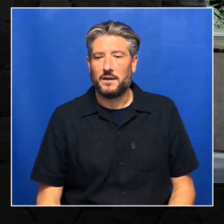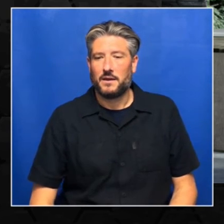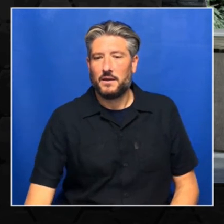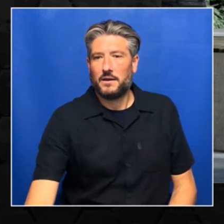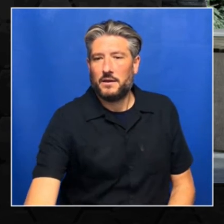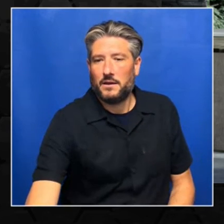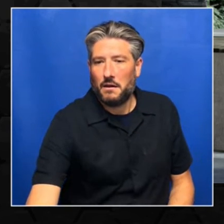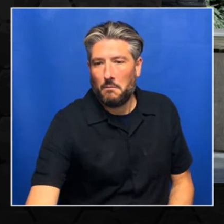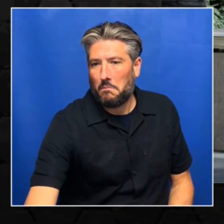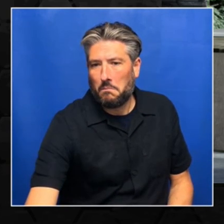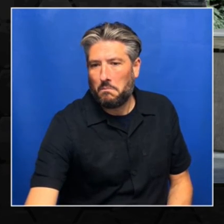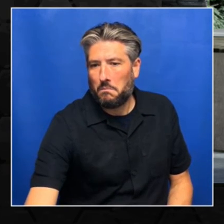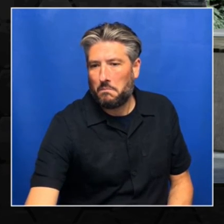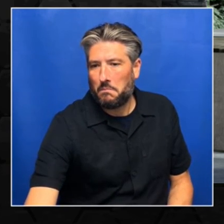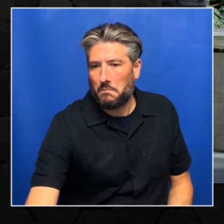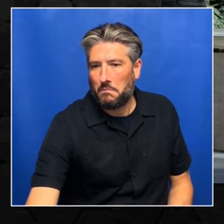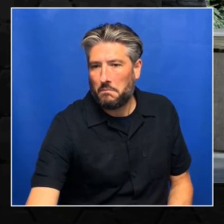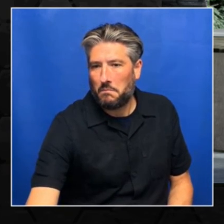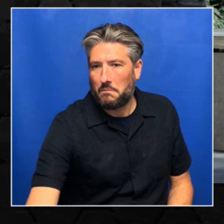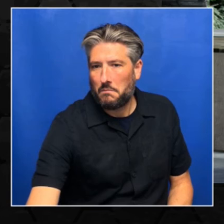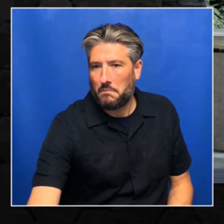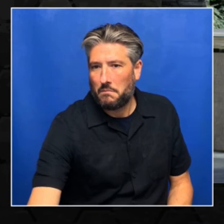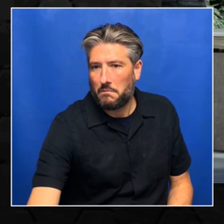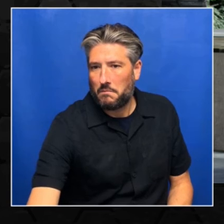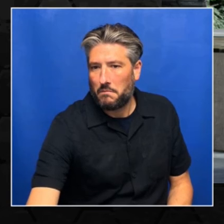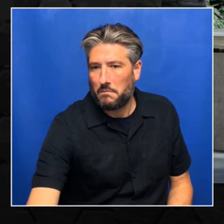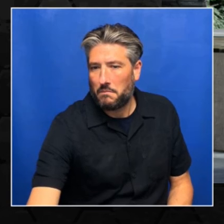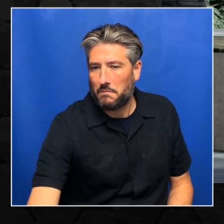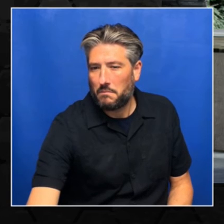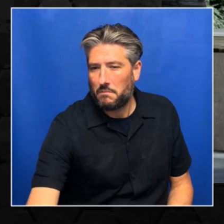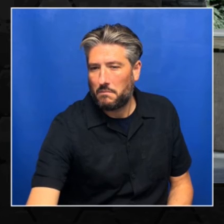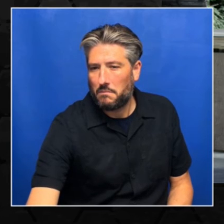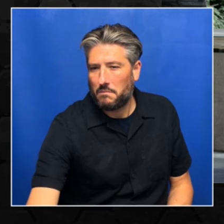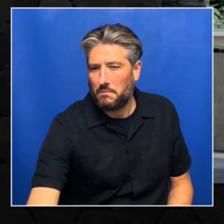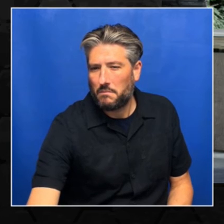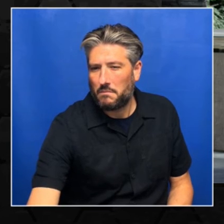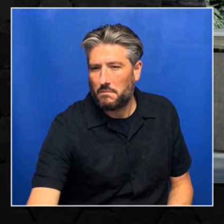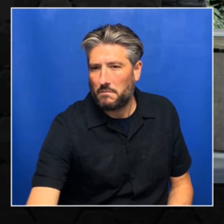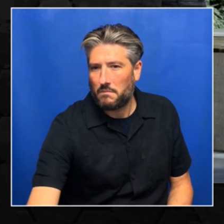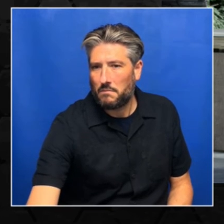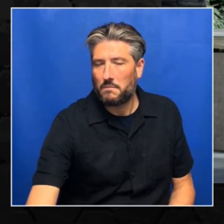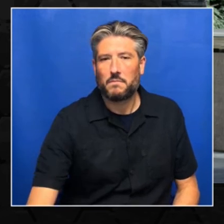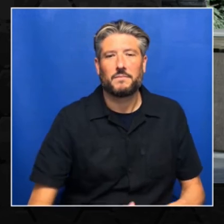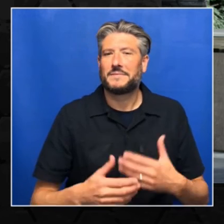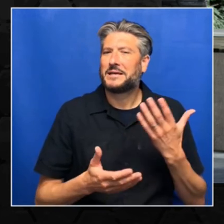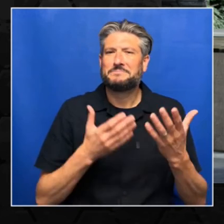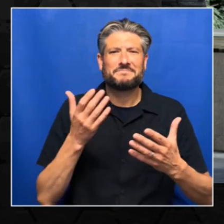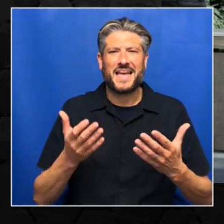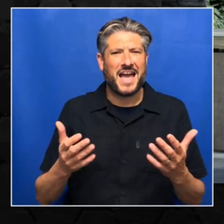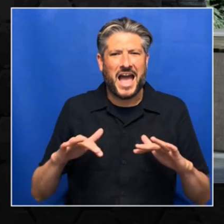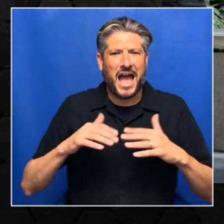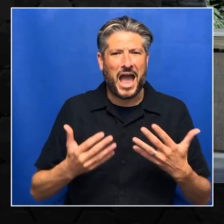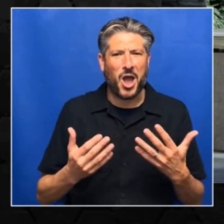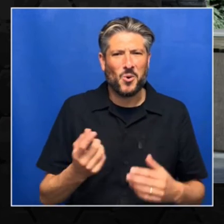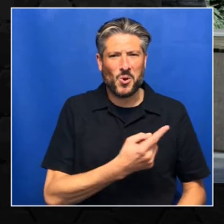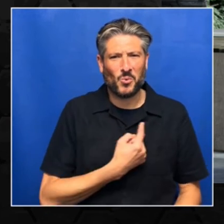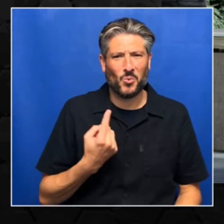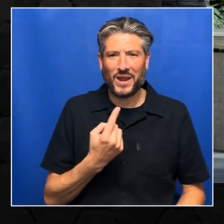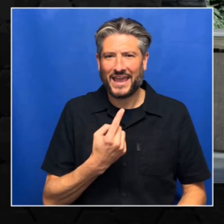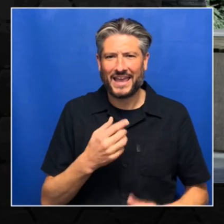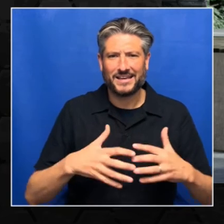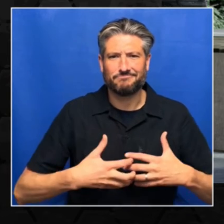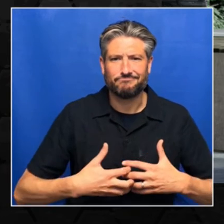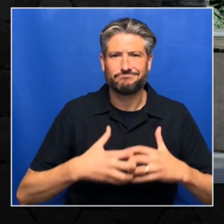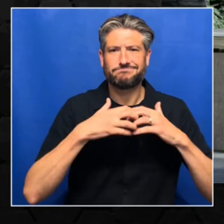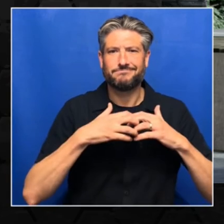Okay, so I think you should start with the idea, right? So it's not fair to ask us how to start a startup, because if we had the great idea, we would